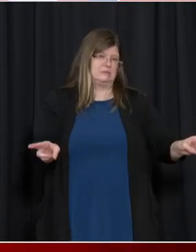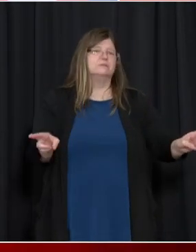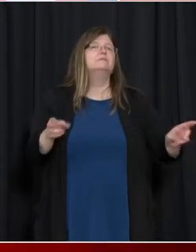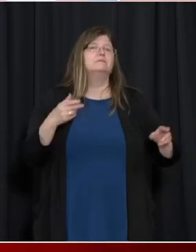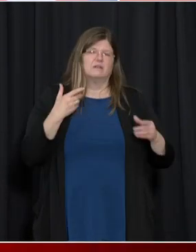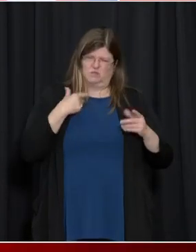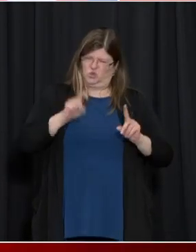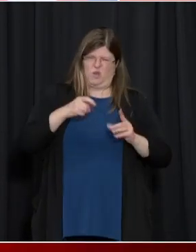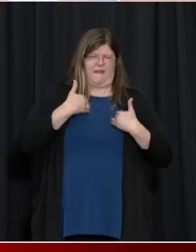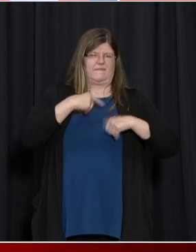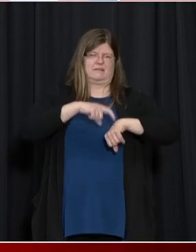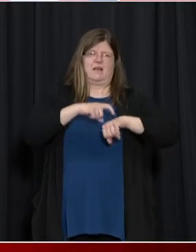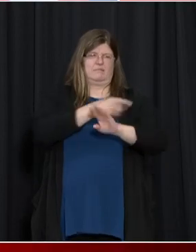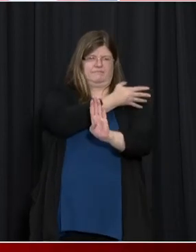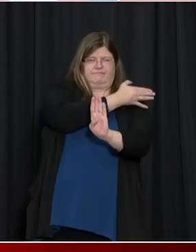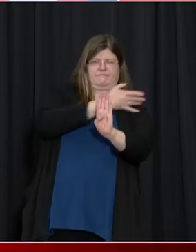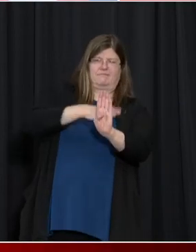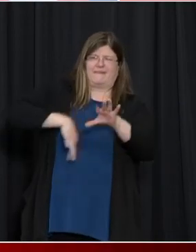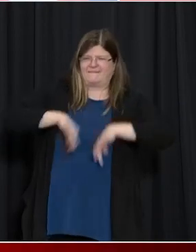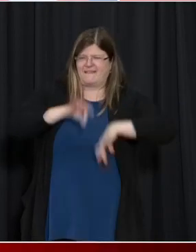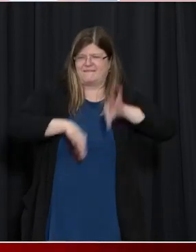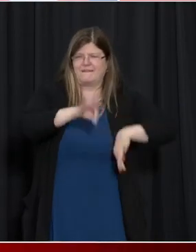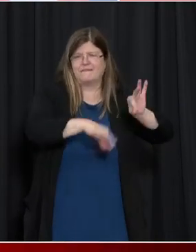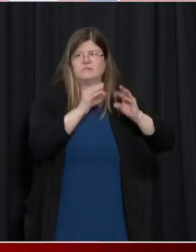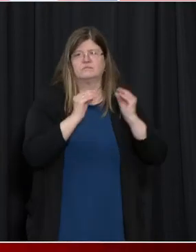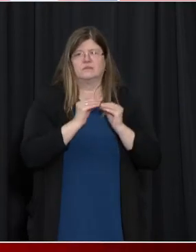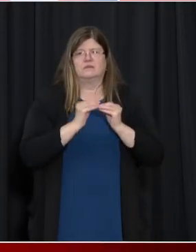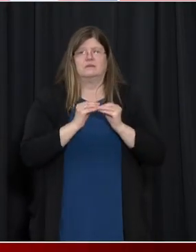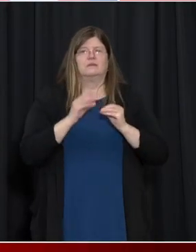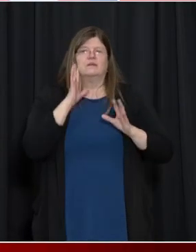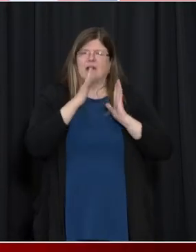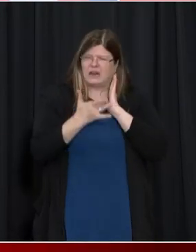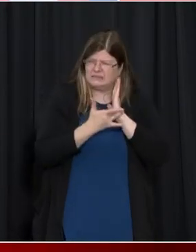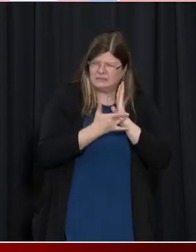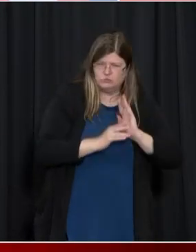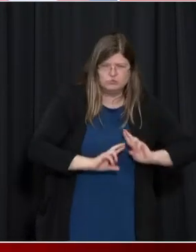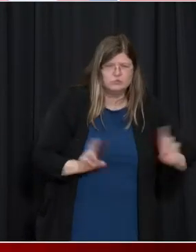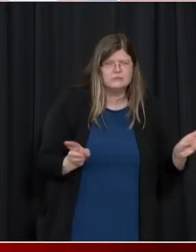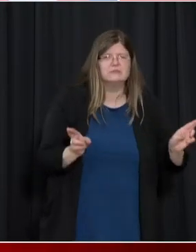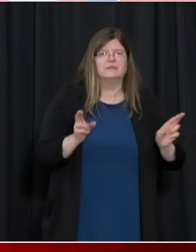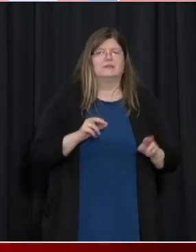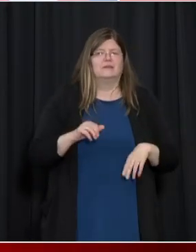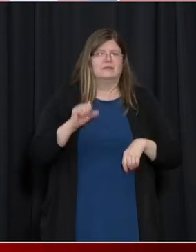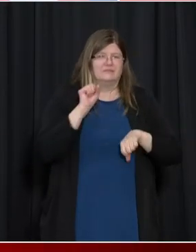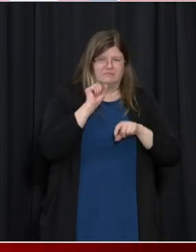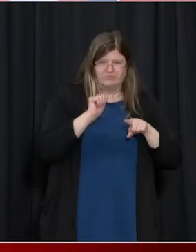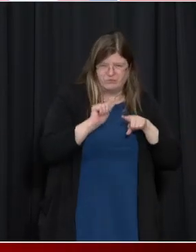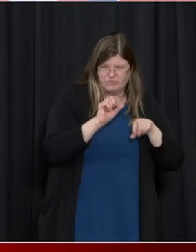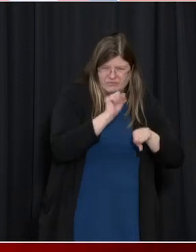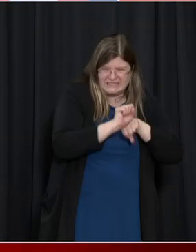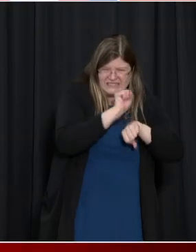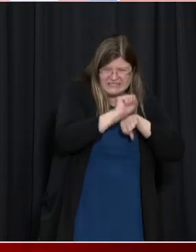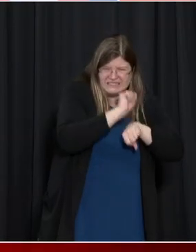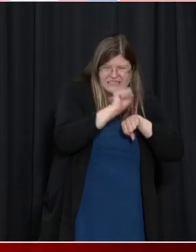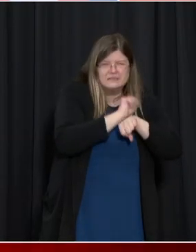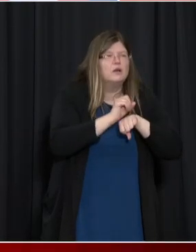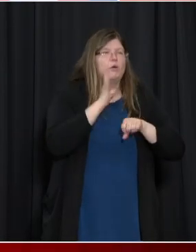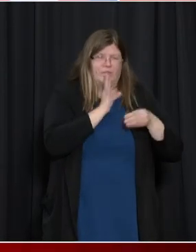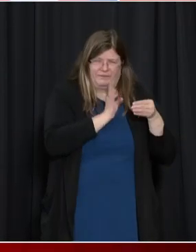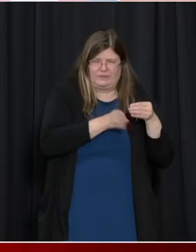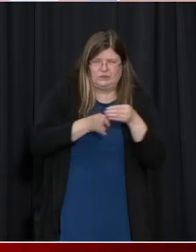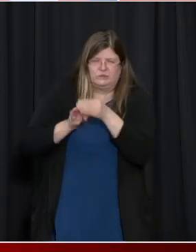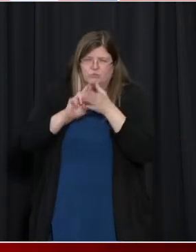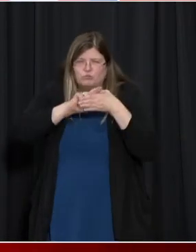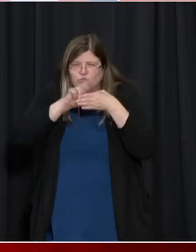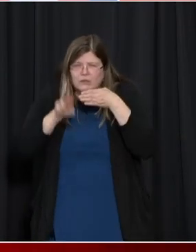we have the people that we need to start phase 1. We just need them to be completed with their training, which will happen just a couple